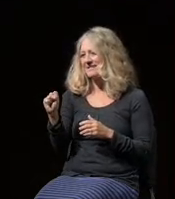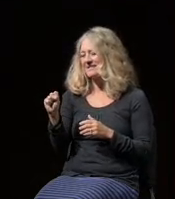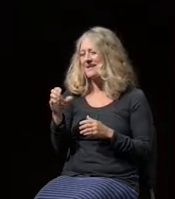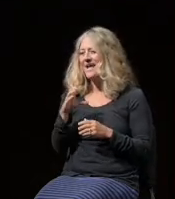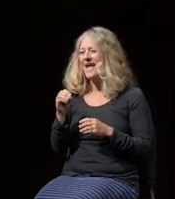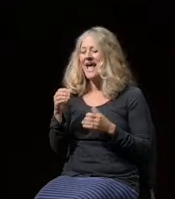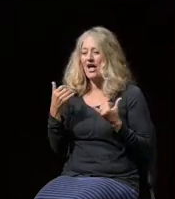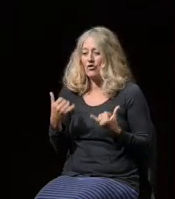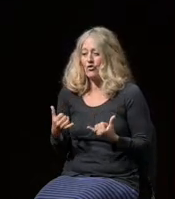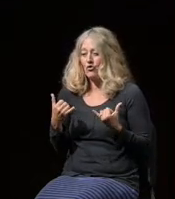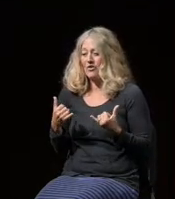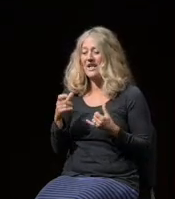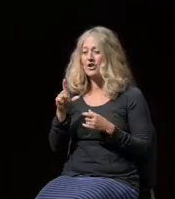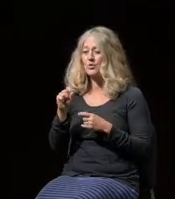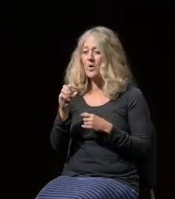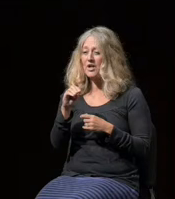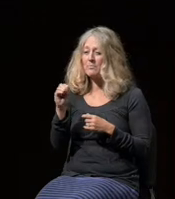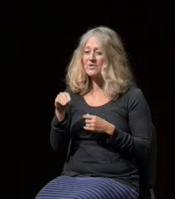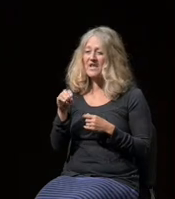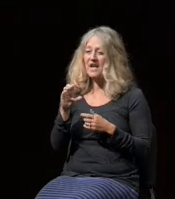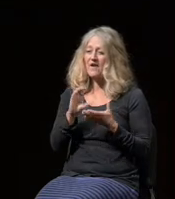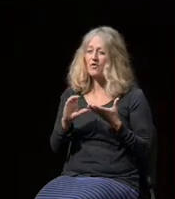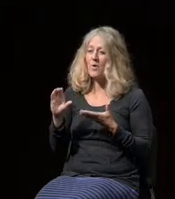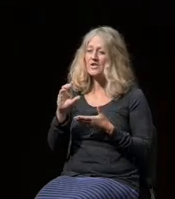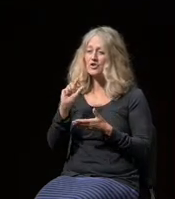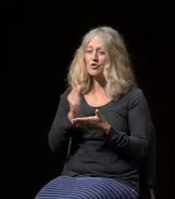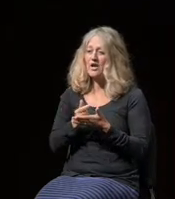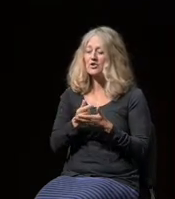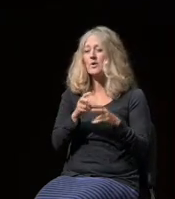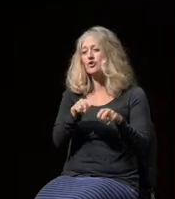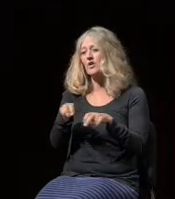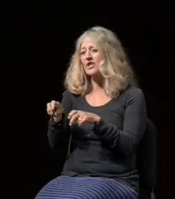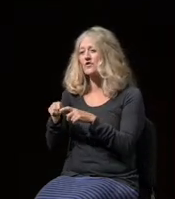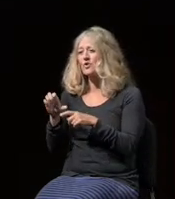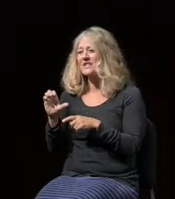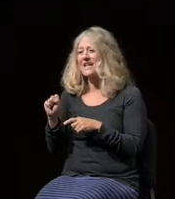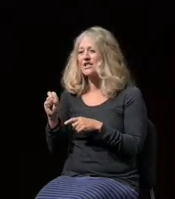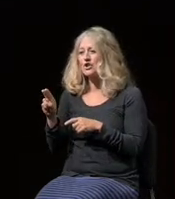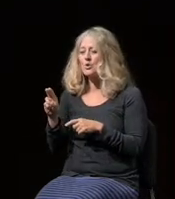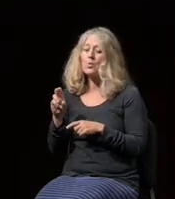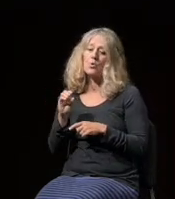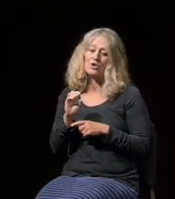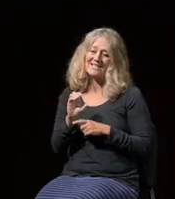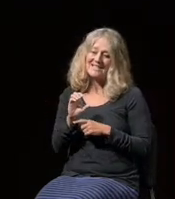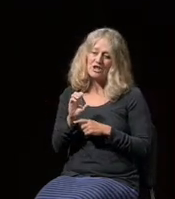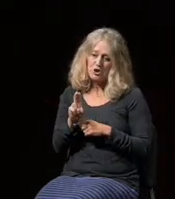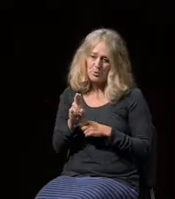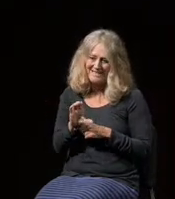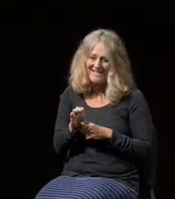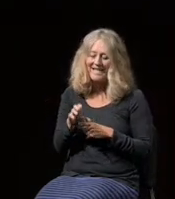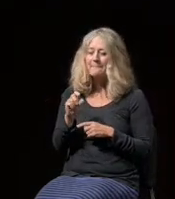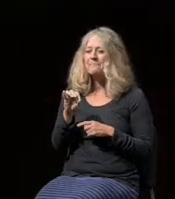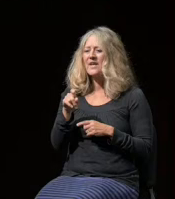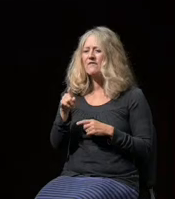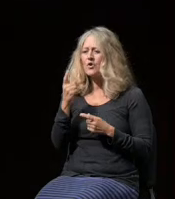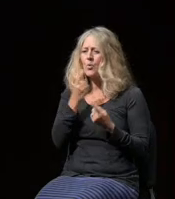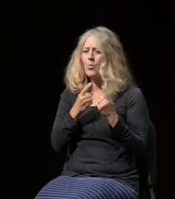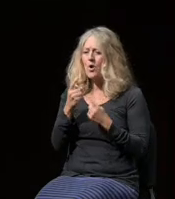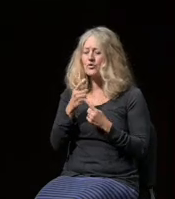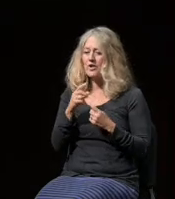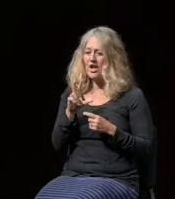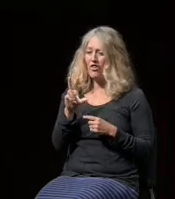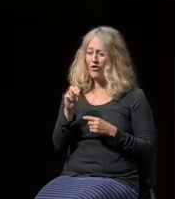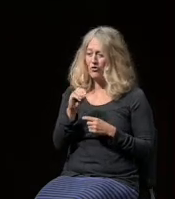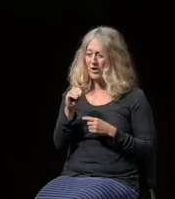And currently, about 20% of Cuesta graduates transfer to CSU or UC. And if you're wondering, only